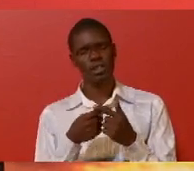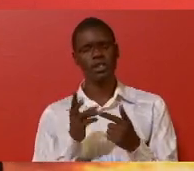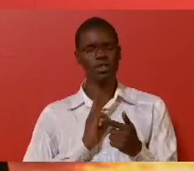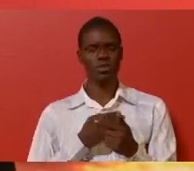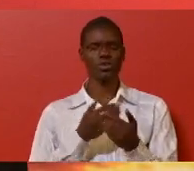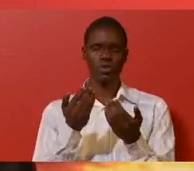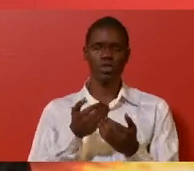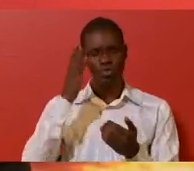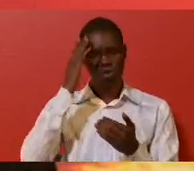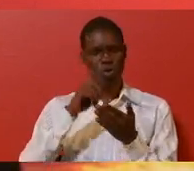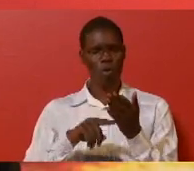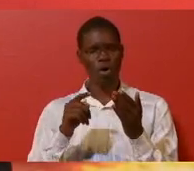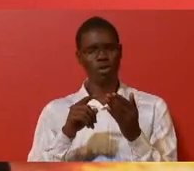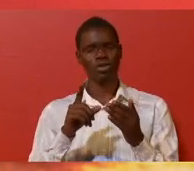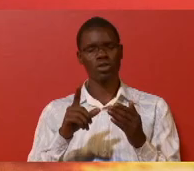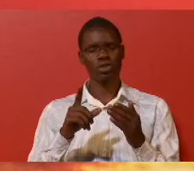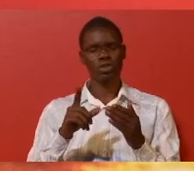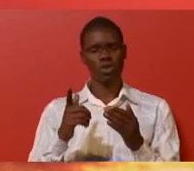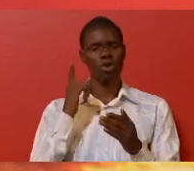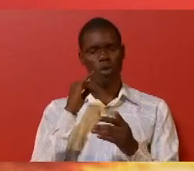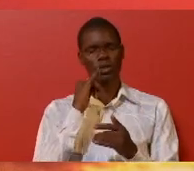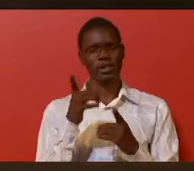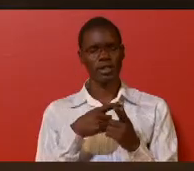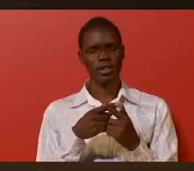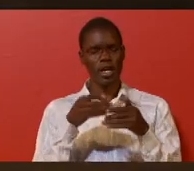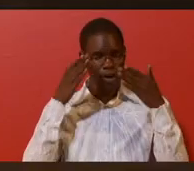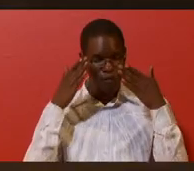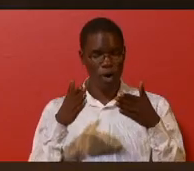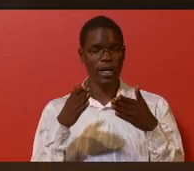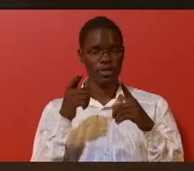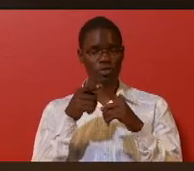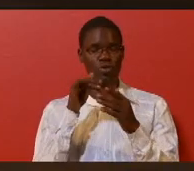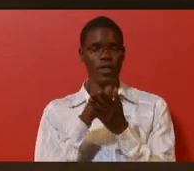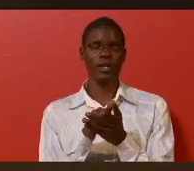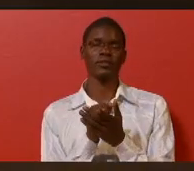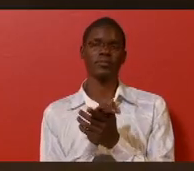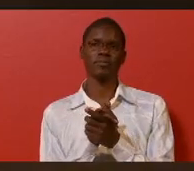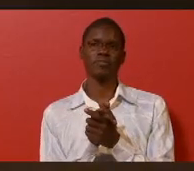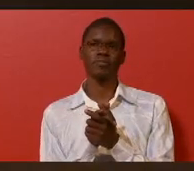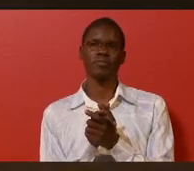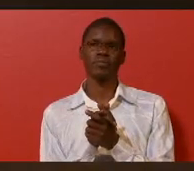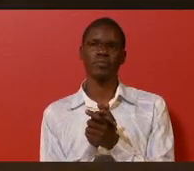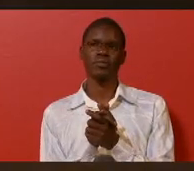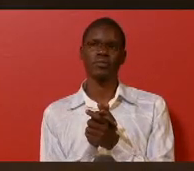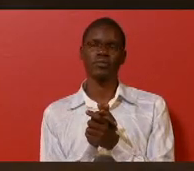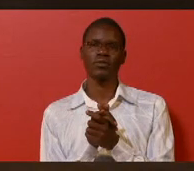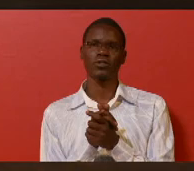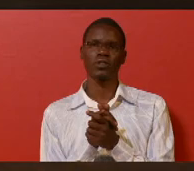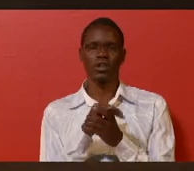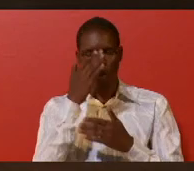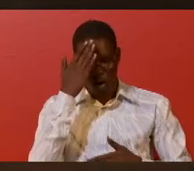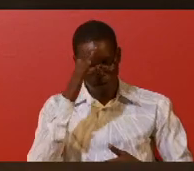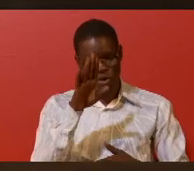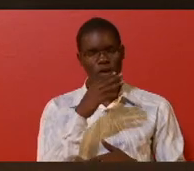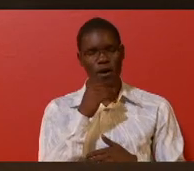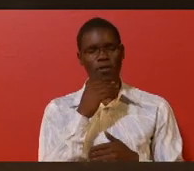law is and pay attention to it. The last part of the commandments. Honor your father and